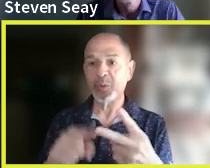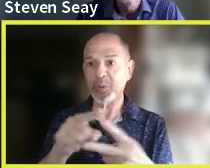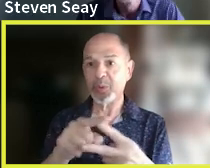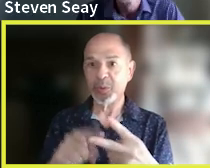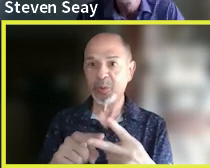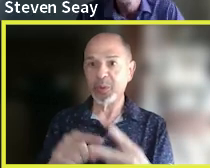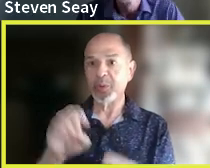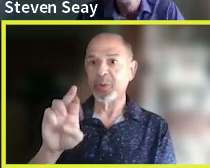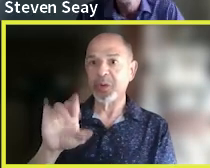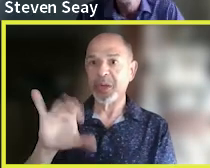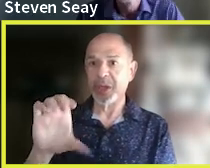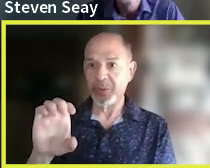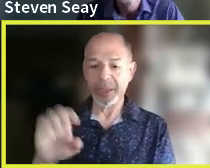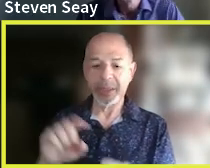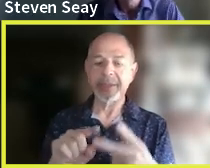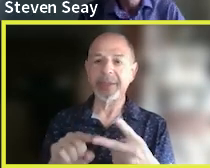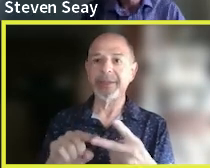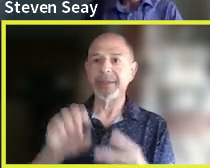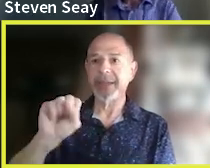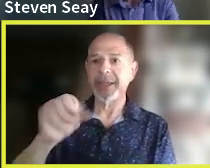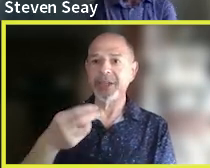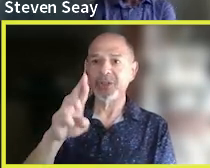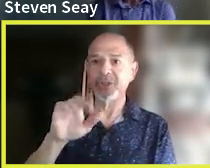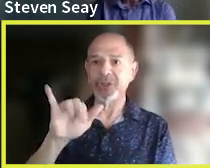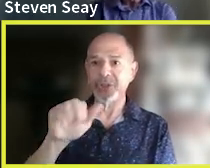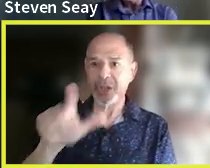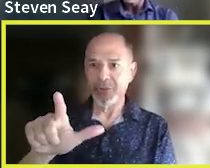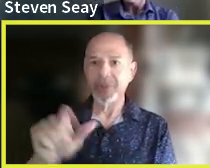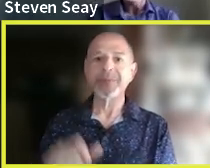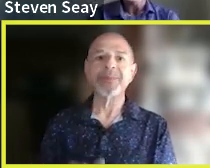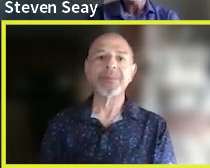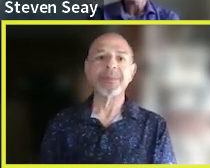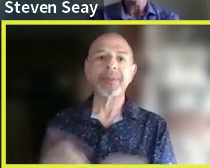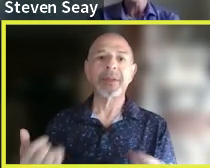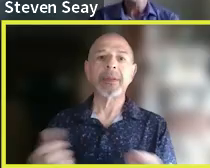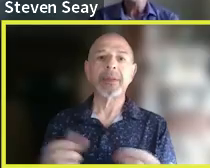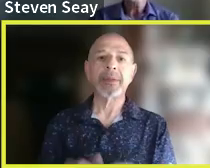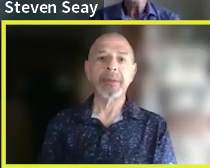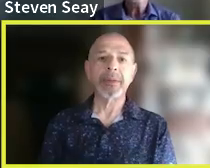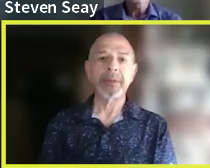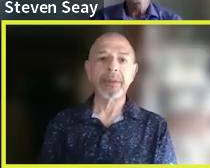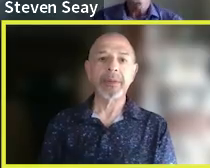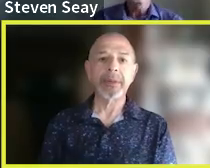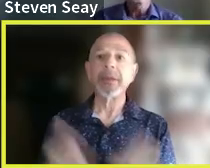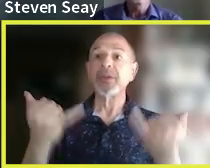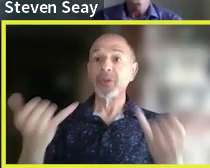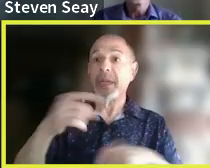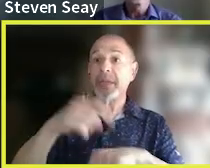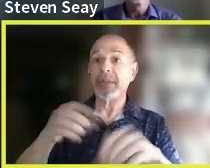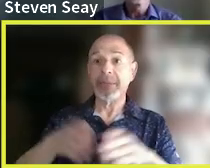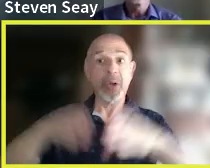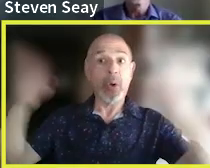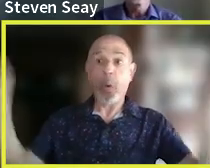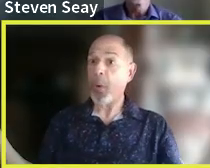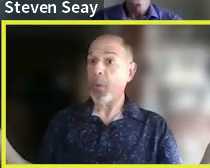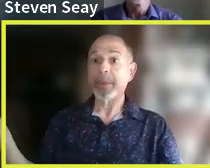team, which is really cool. And I just wanted to open the space. This is your time as participants